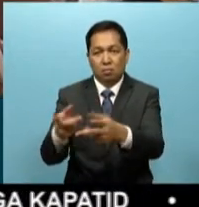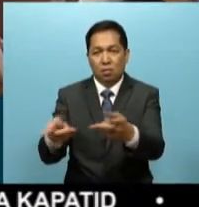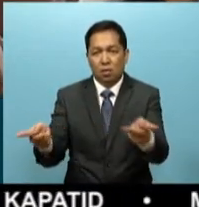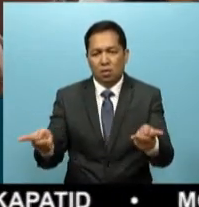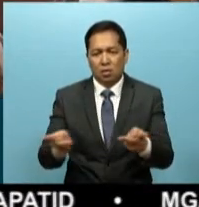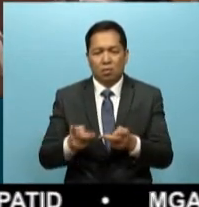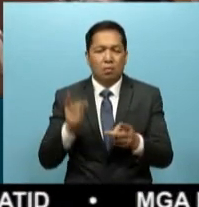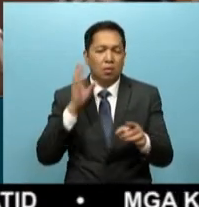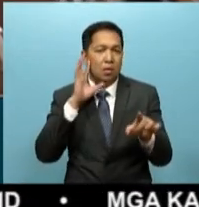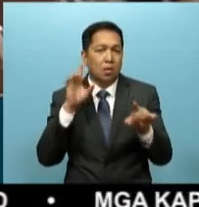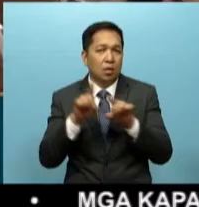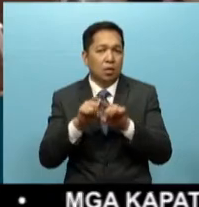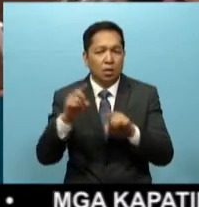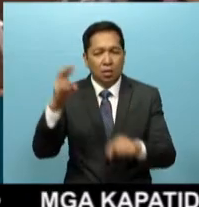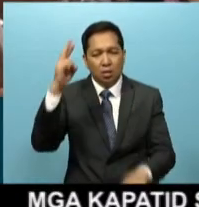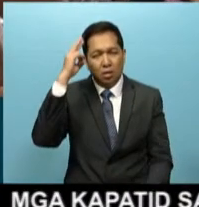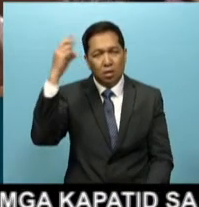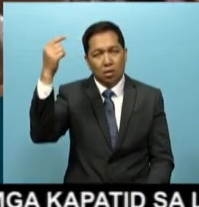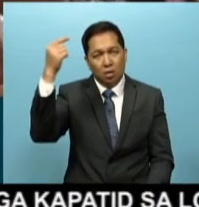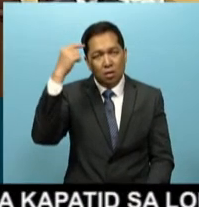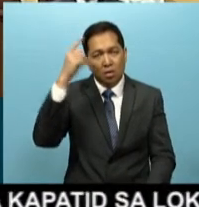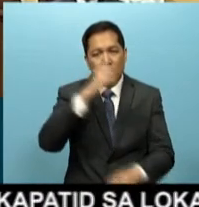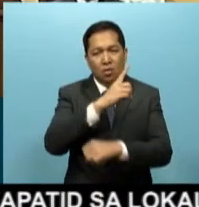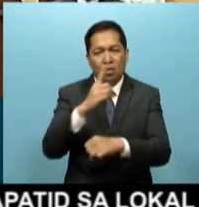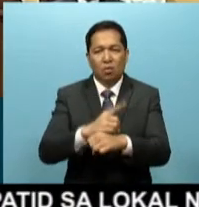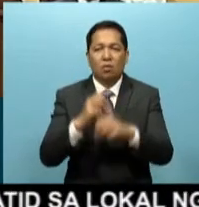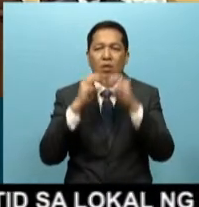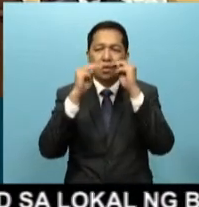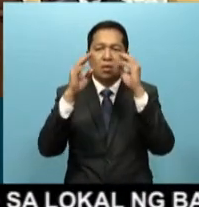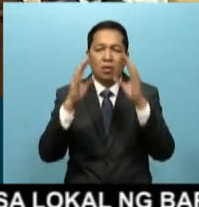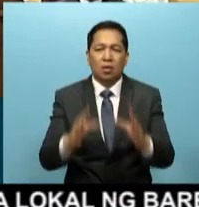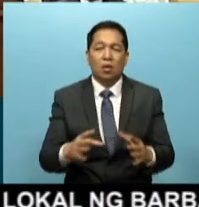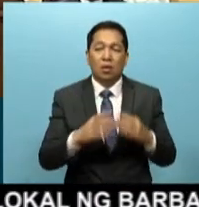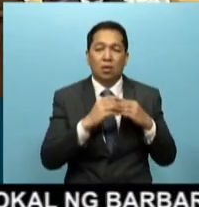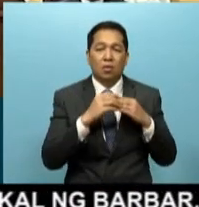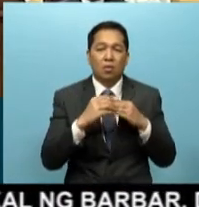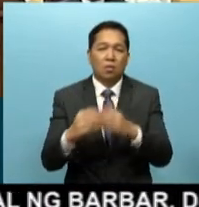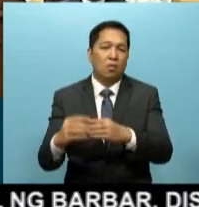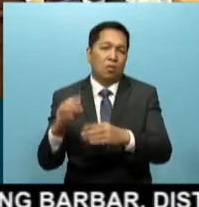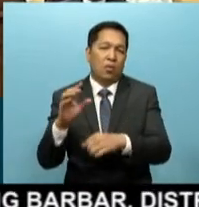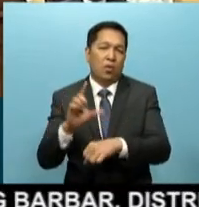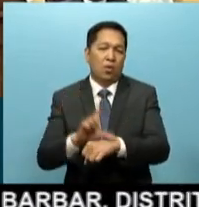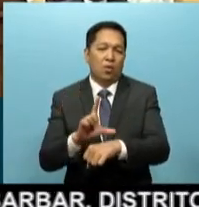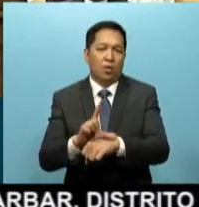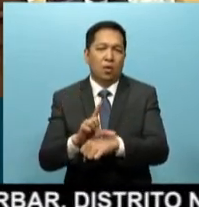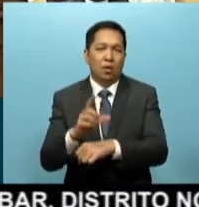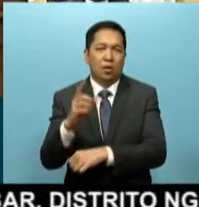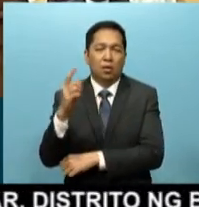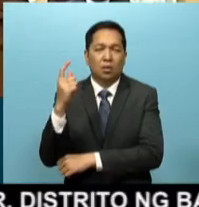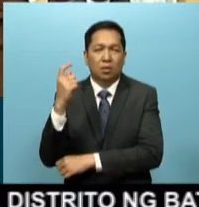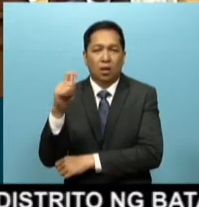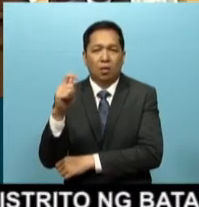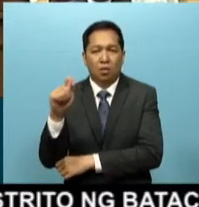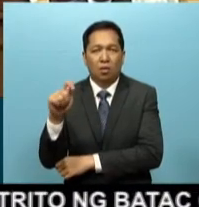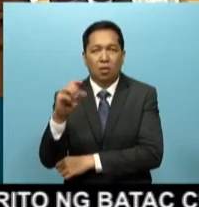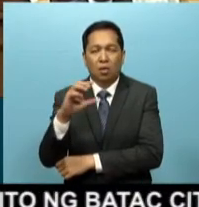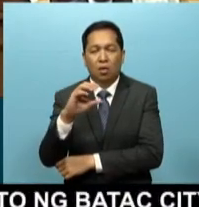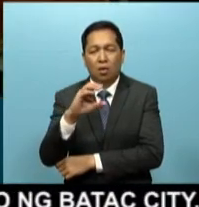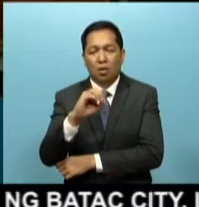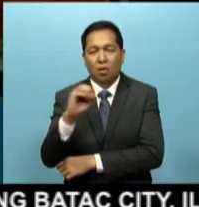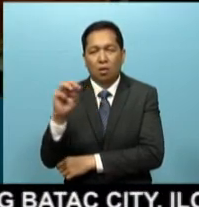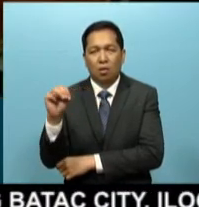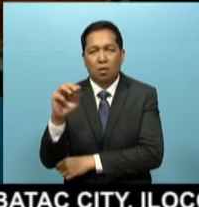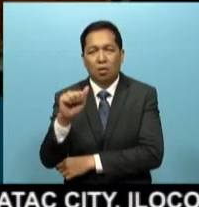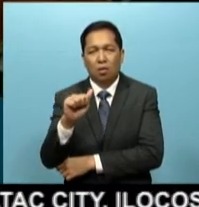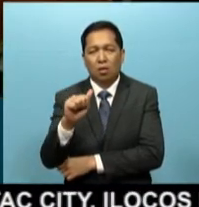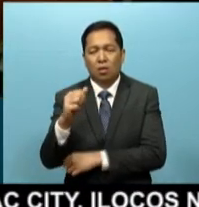Ramil Regino, the district's supervising minister, led the evangelical mission in the local congregation of Tacoma, wherein a Bible-based lesson